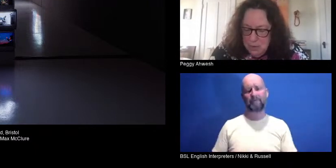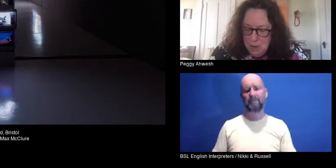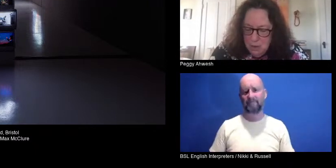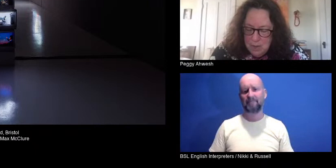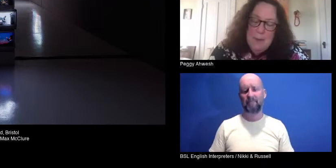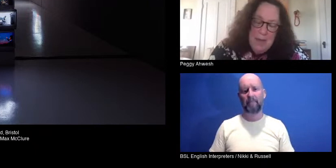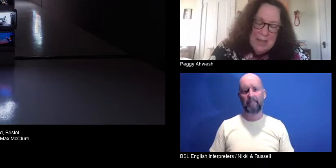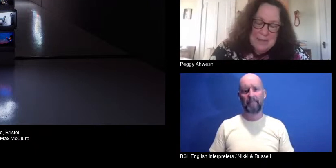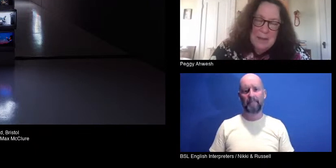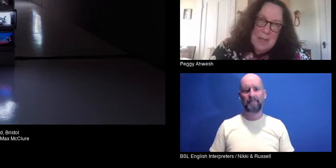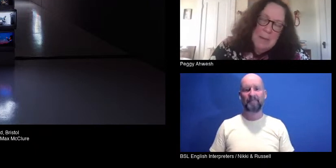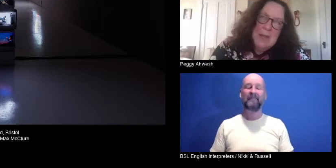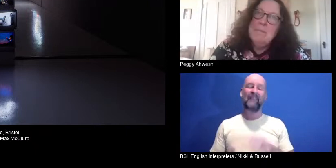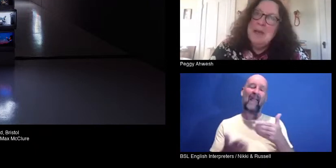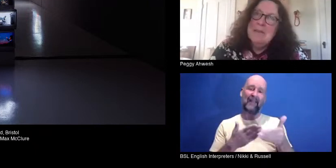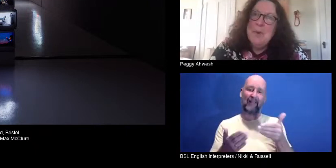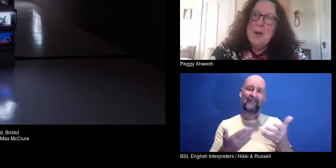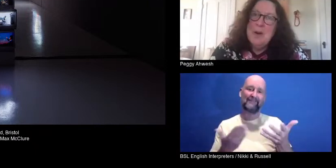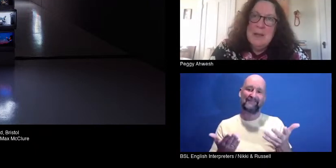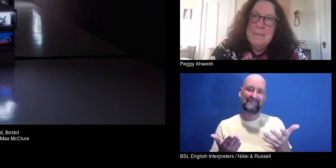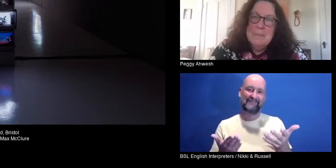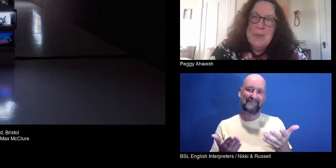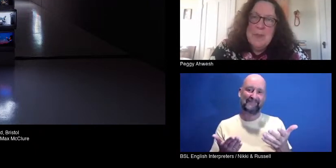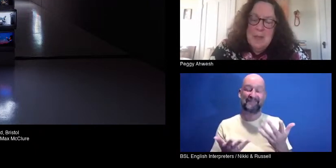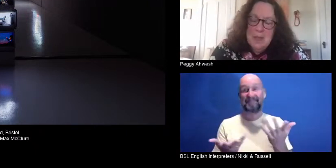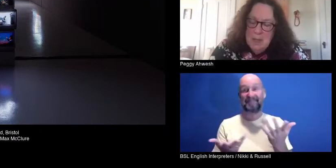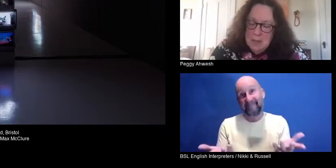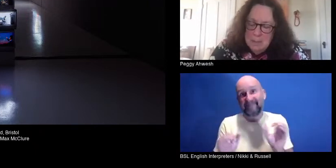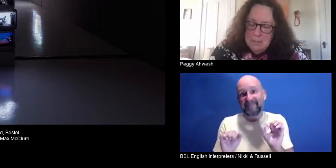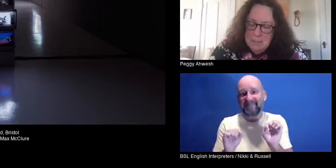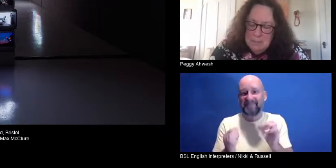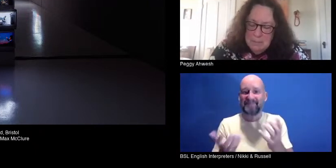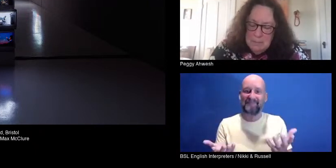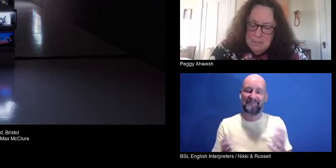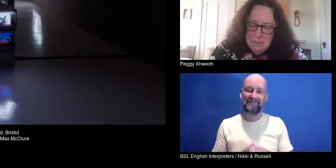And when you go, anyway, it's partly